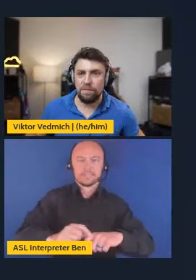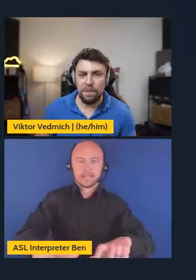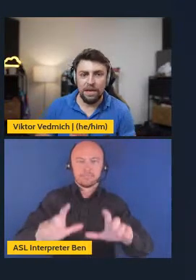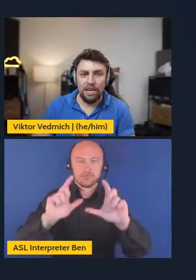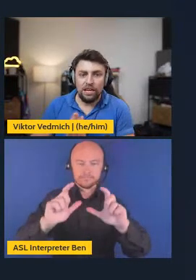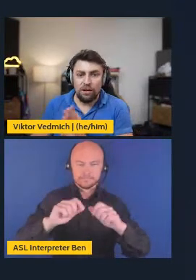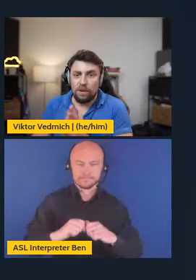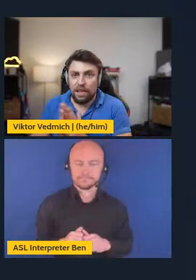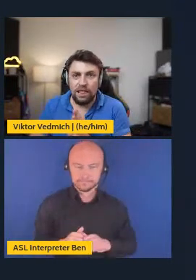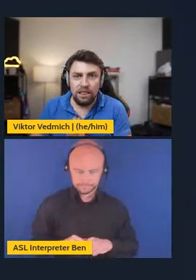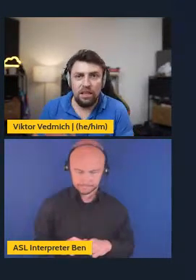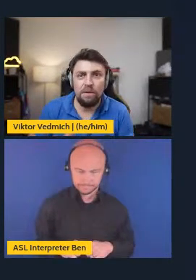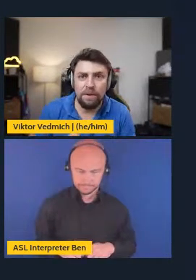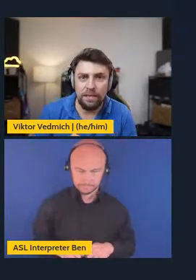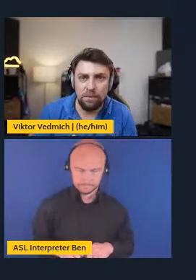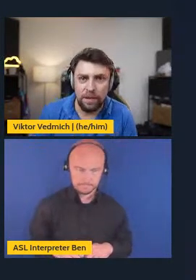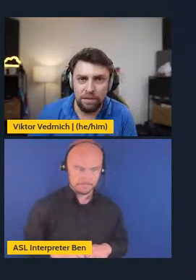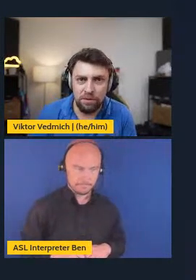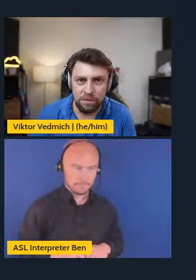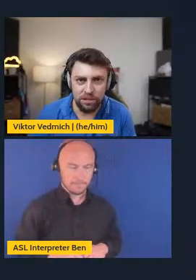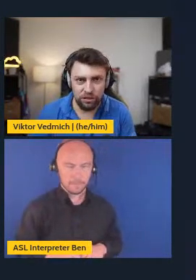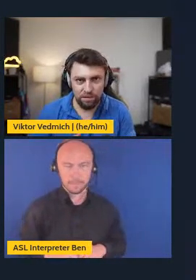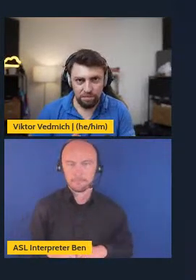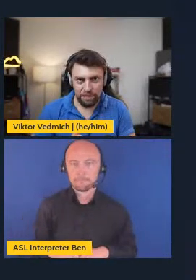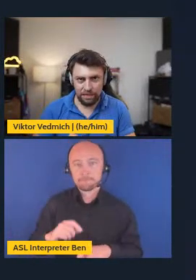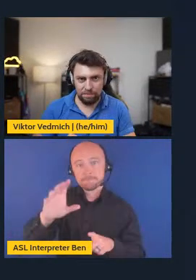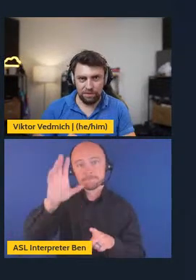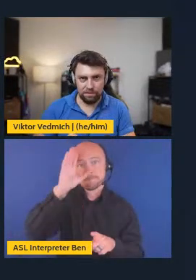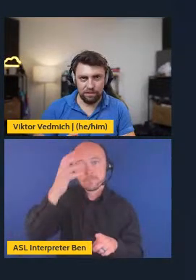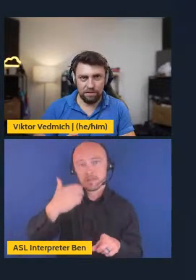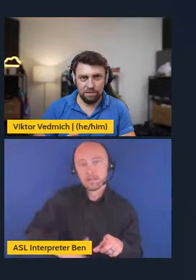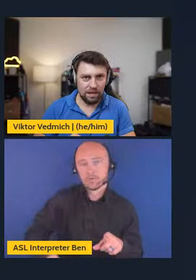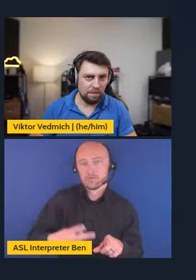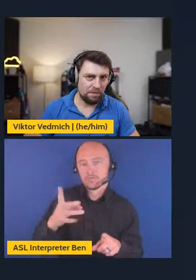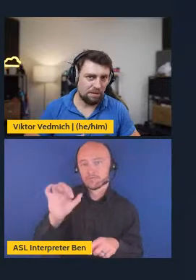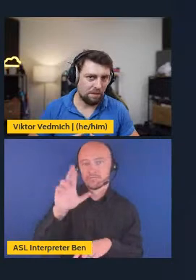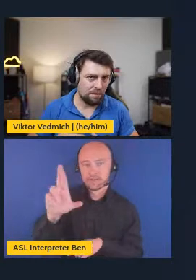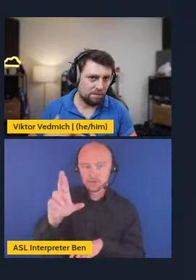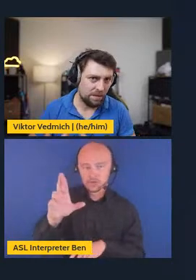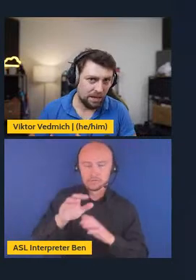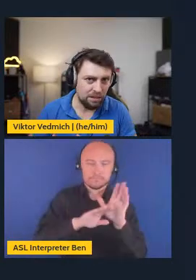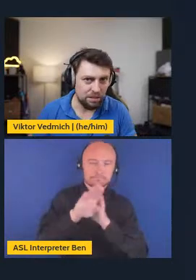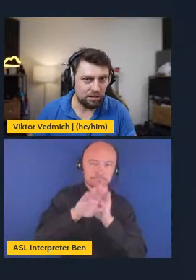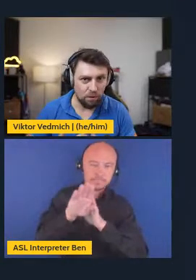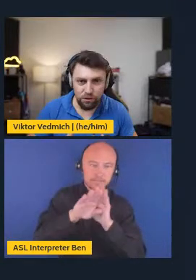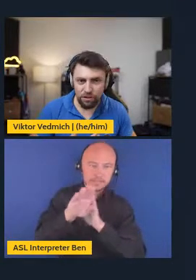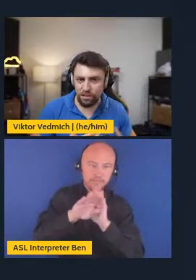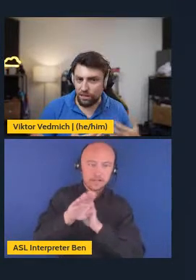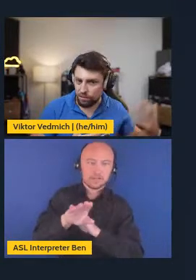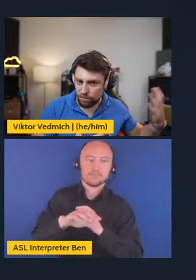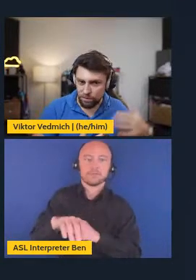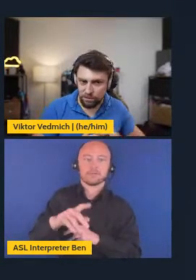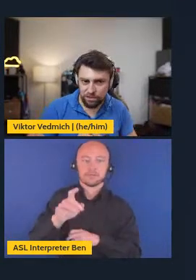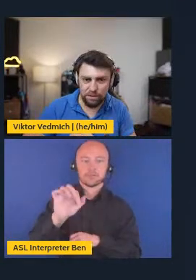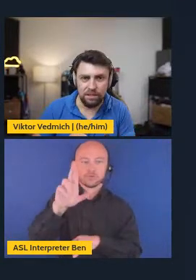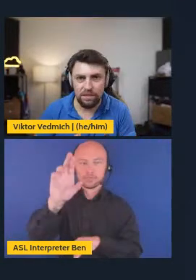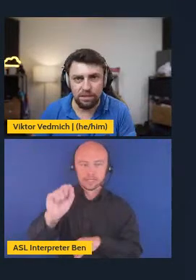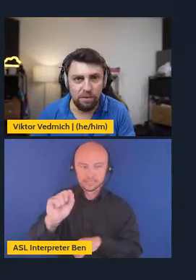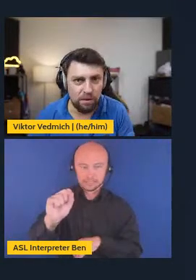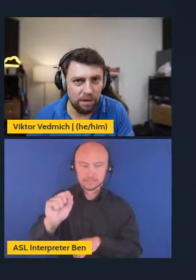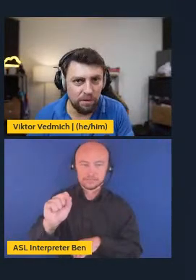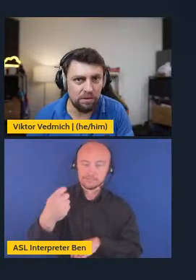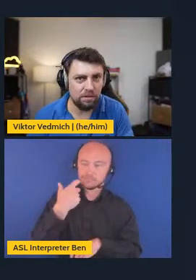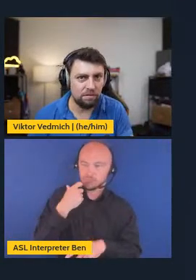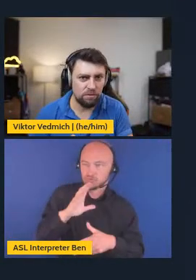watches. So hello everyone and welcome to my session. My name is Viktor. I'm developer advocate as Wojciech, just like what we recently